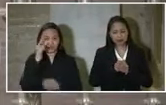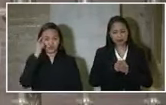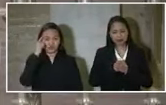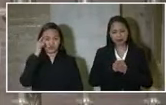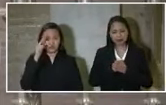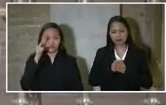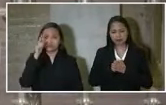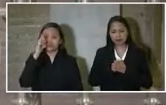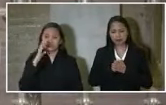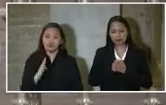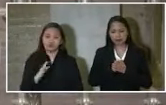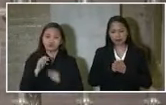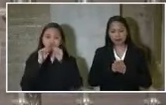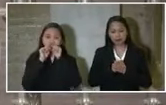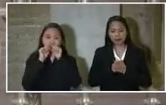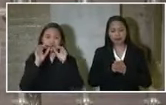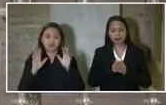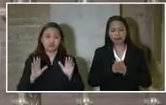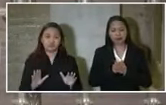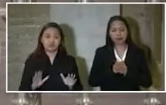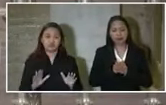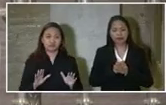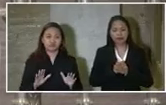God's blessing.